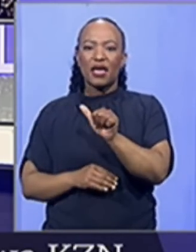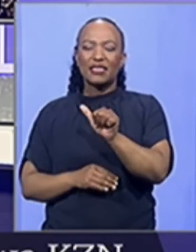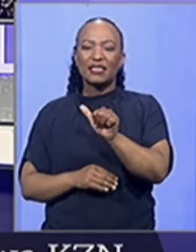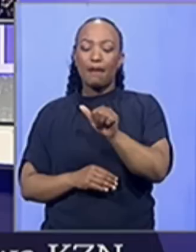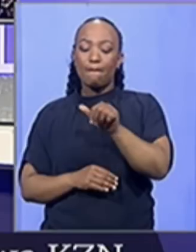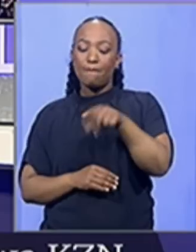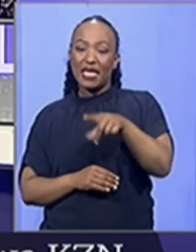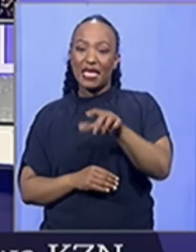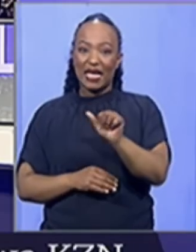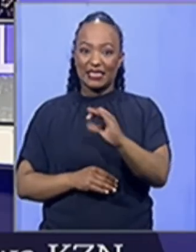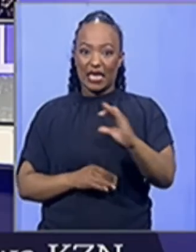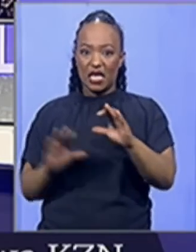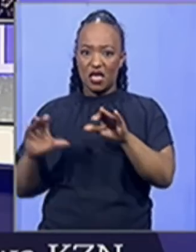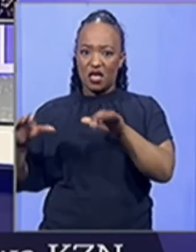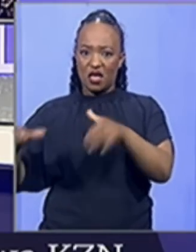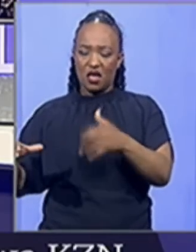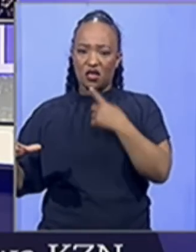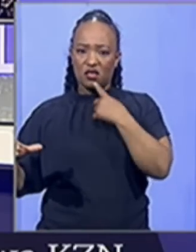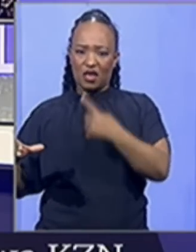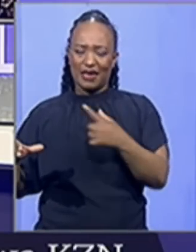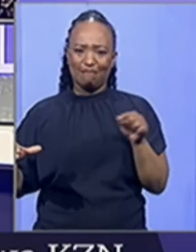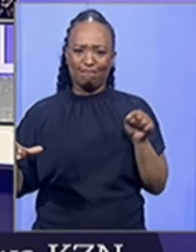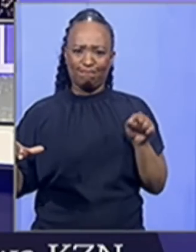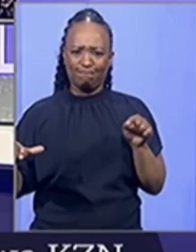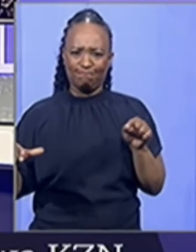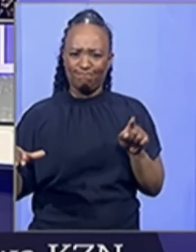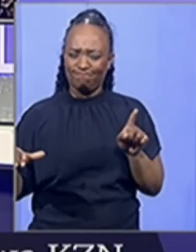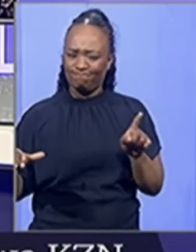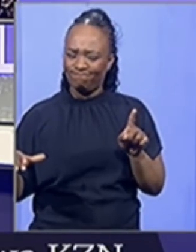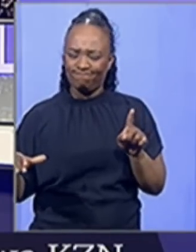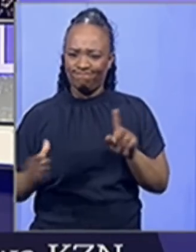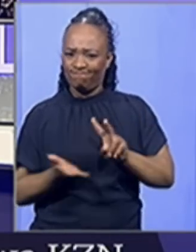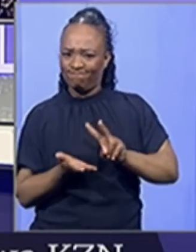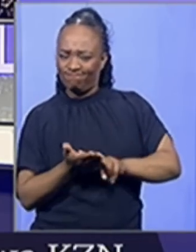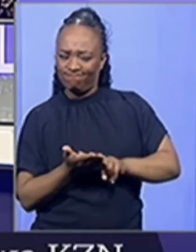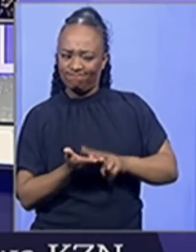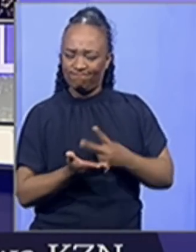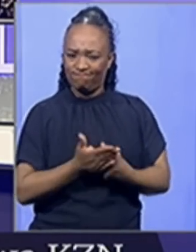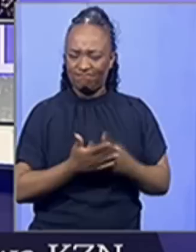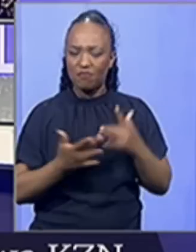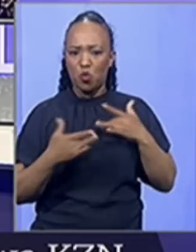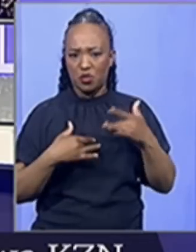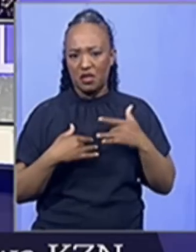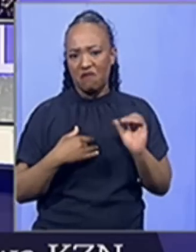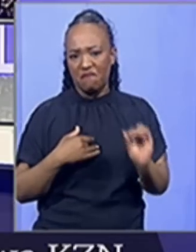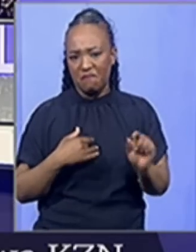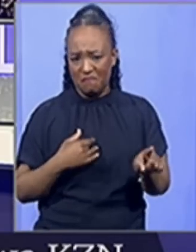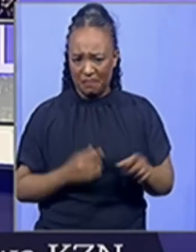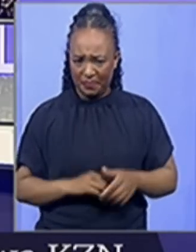ao a setseng a ntshitse ka tlhaa go supa go tlhojwa boroko ke kupulolo e.